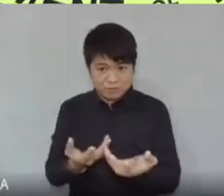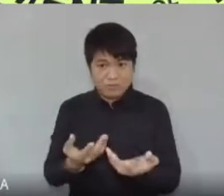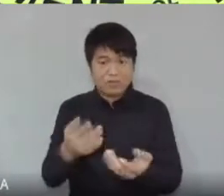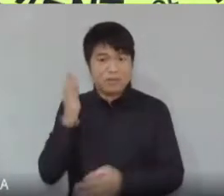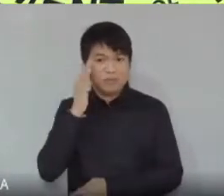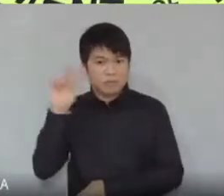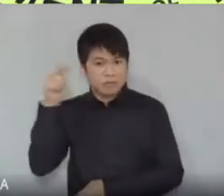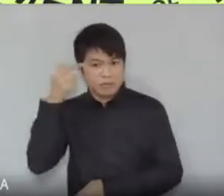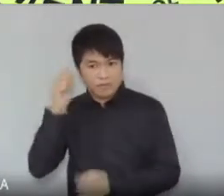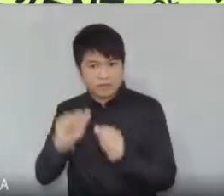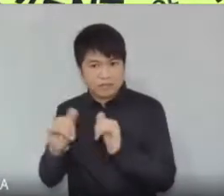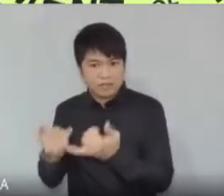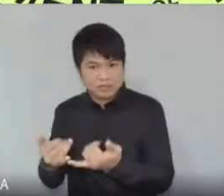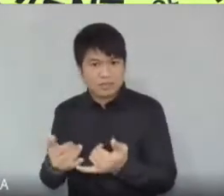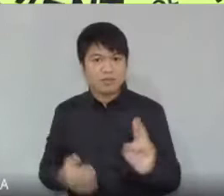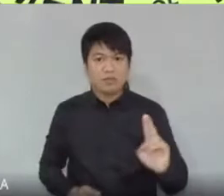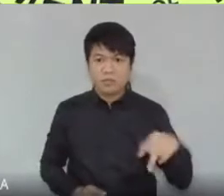Department, initiated